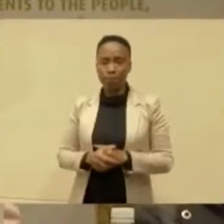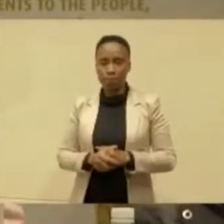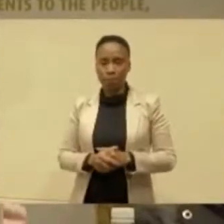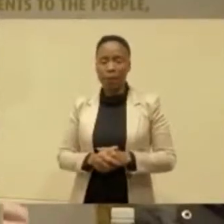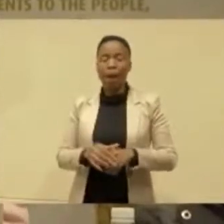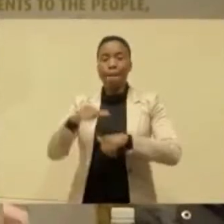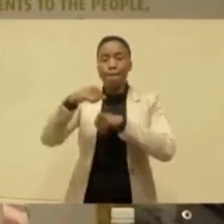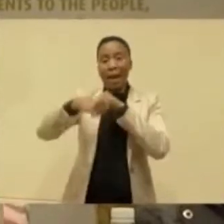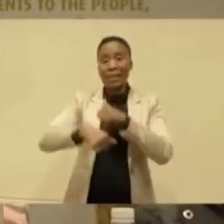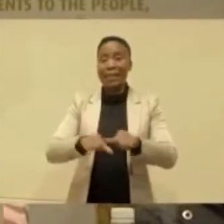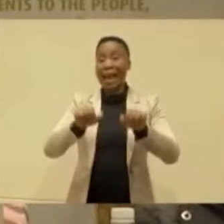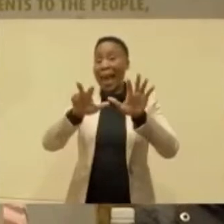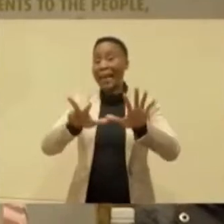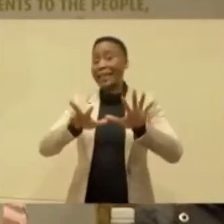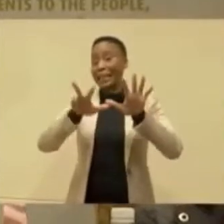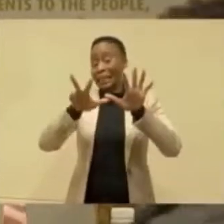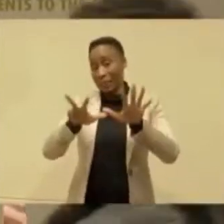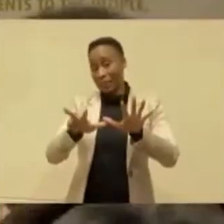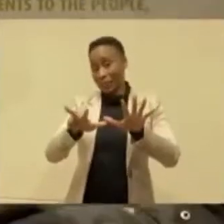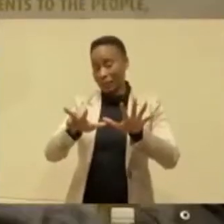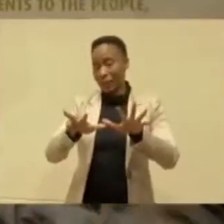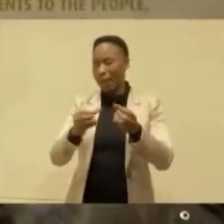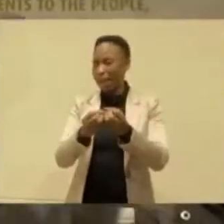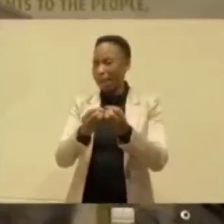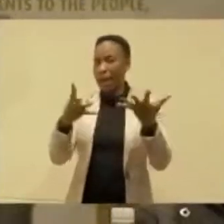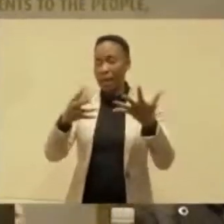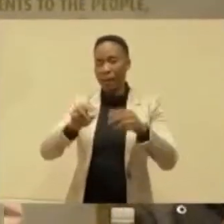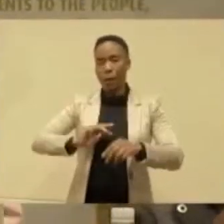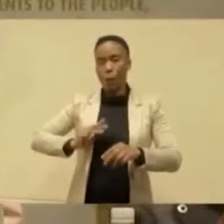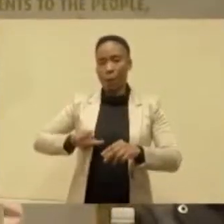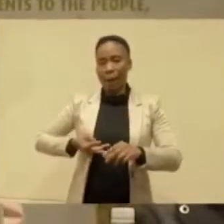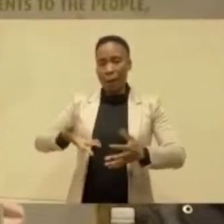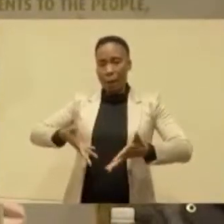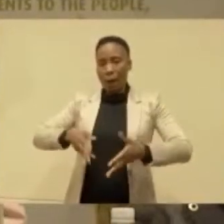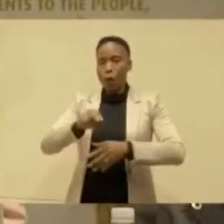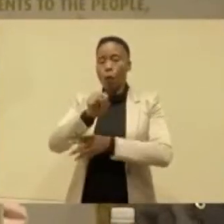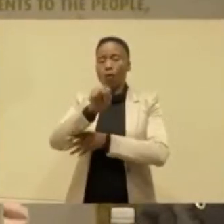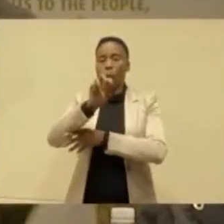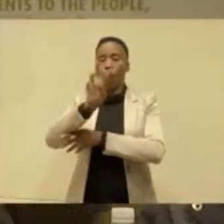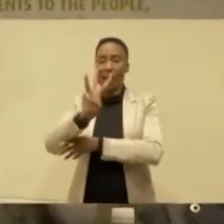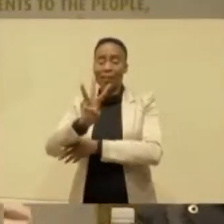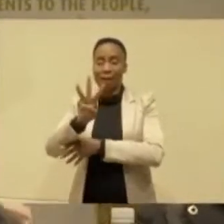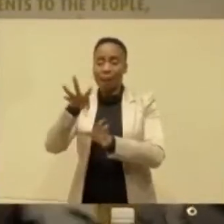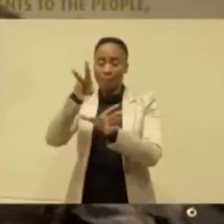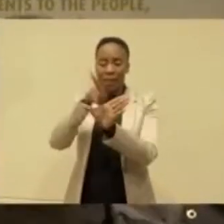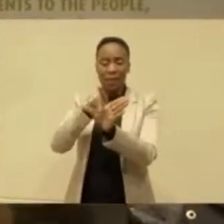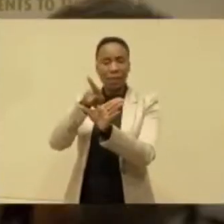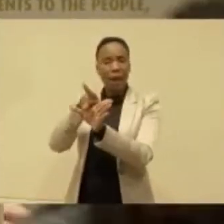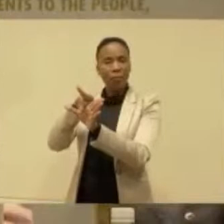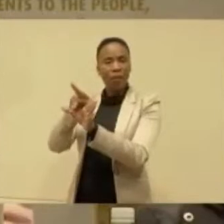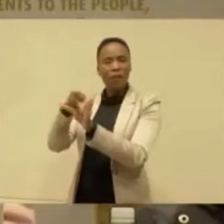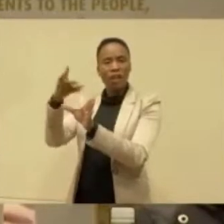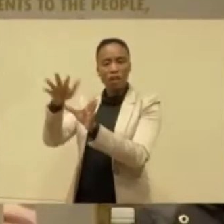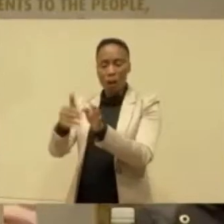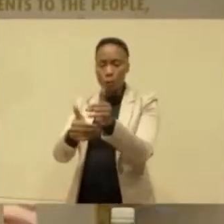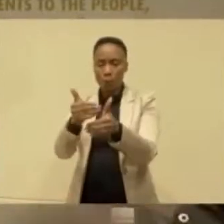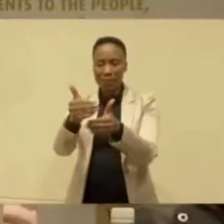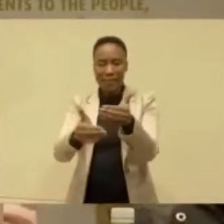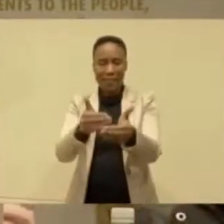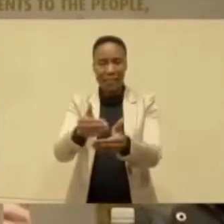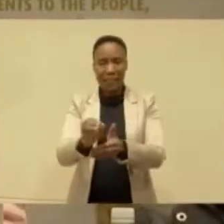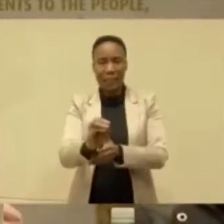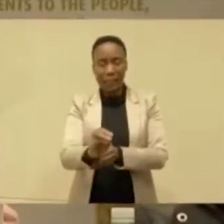months and many women of the northwest have participated in that process